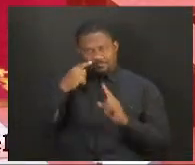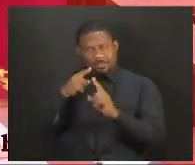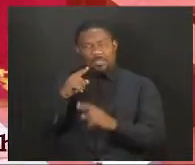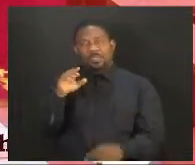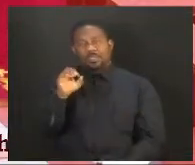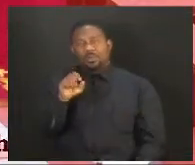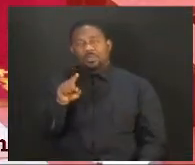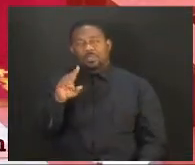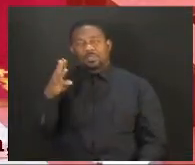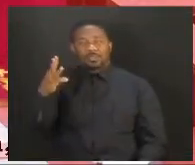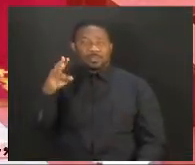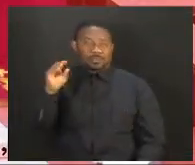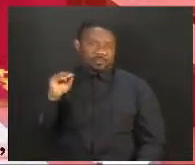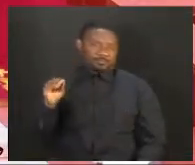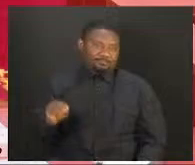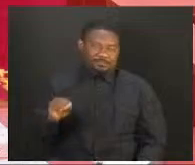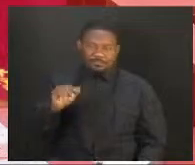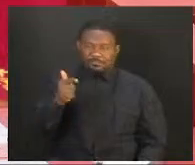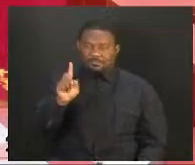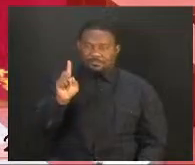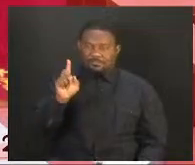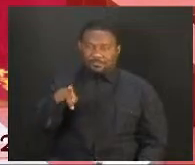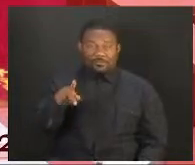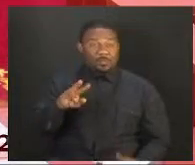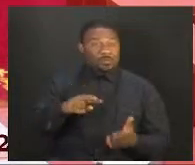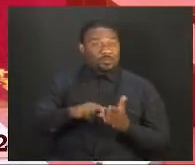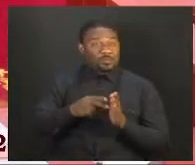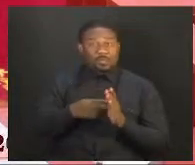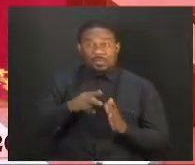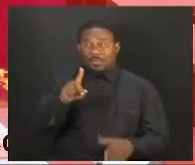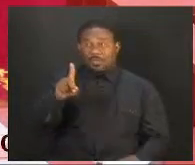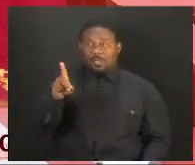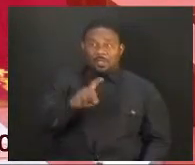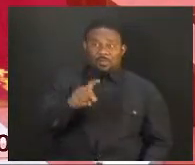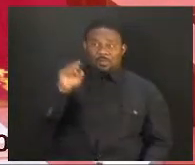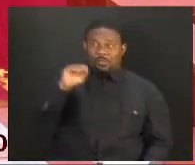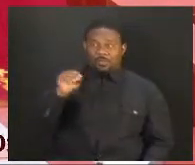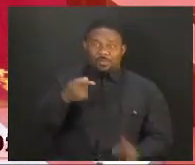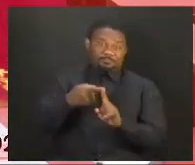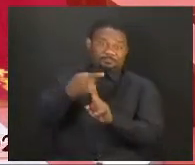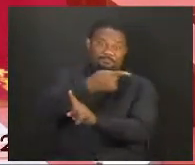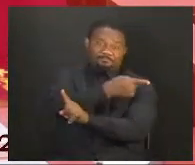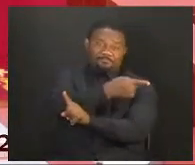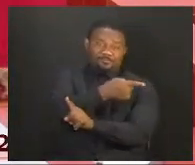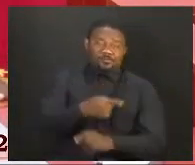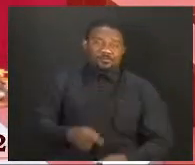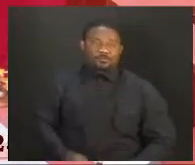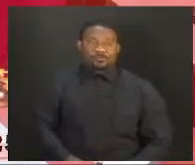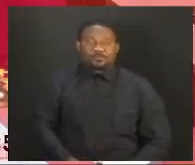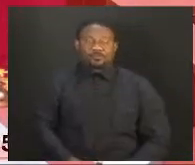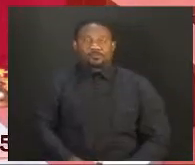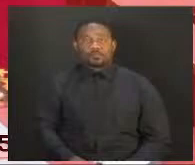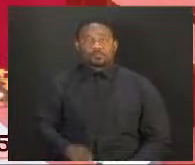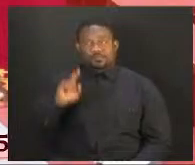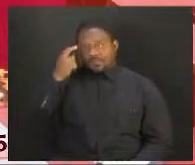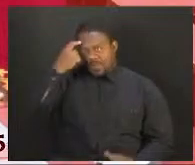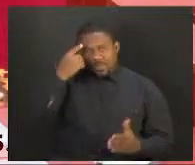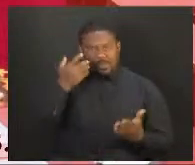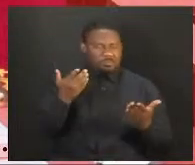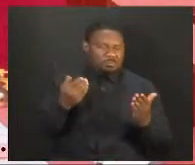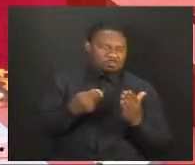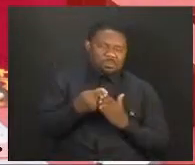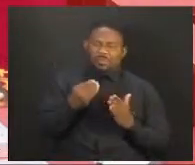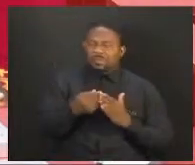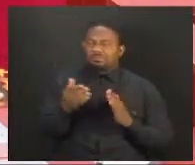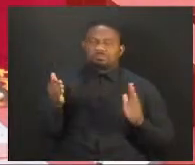0.6% of GDP, representing a 100% deviation. Mr. Speaker, the overall fiscal balance